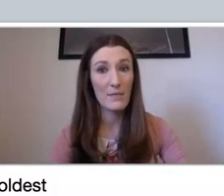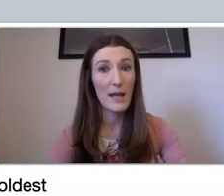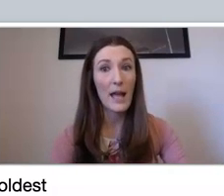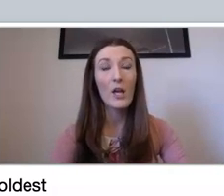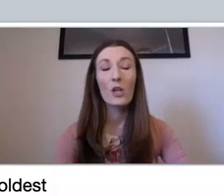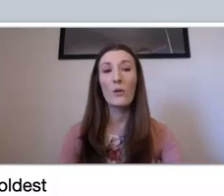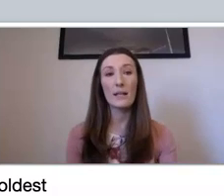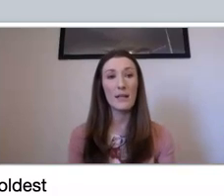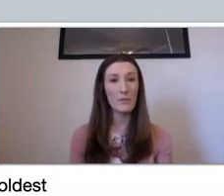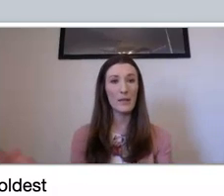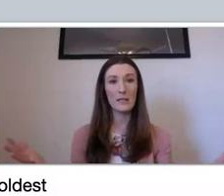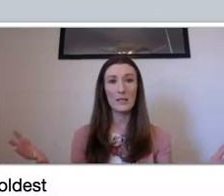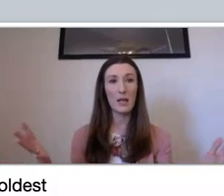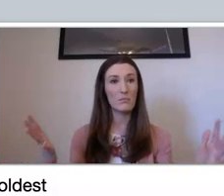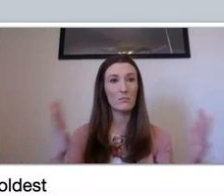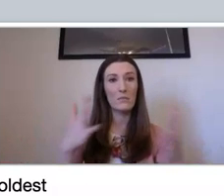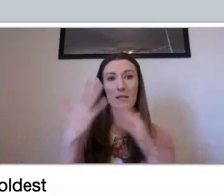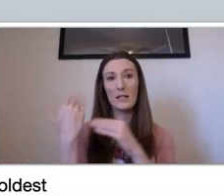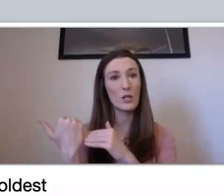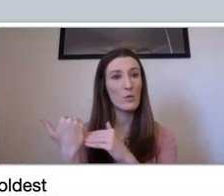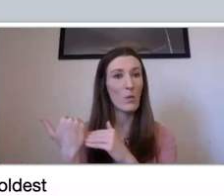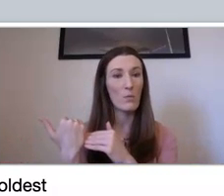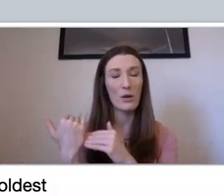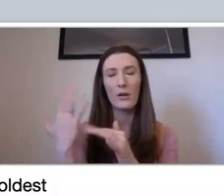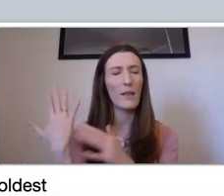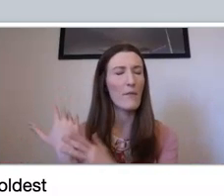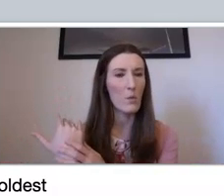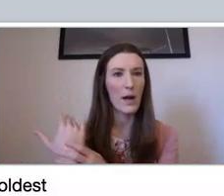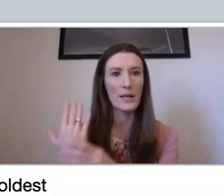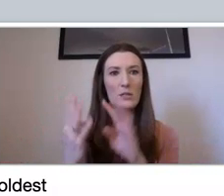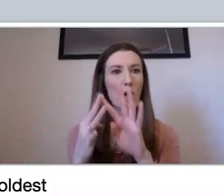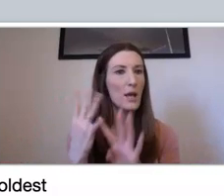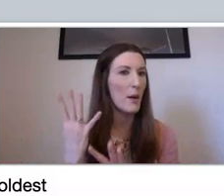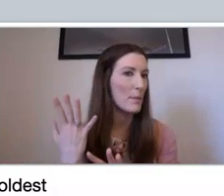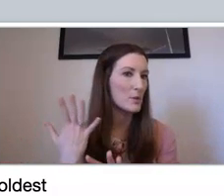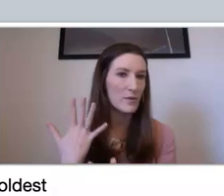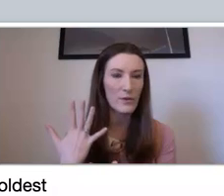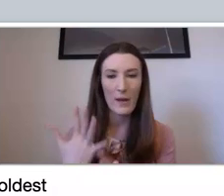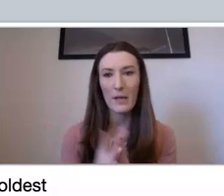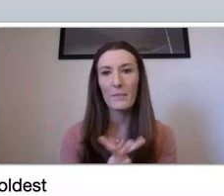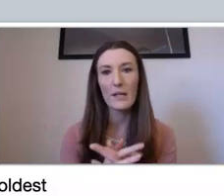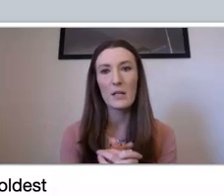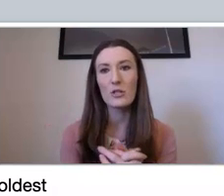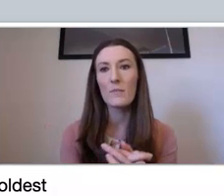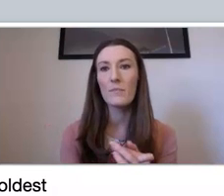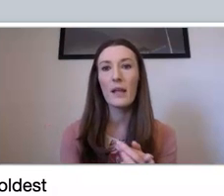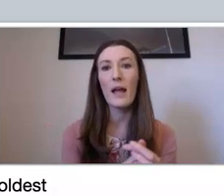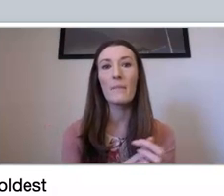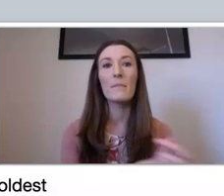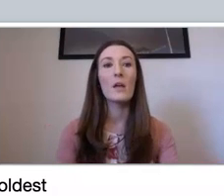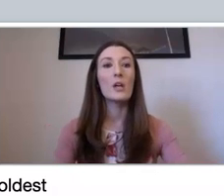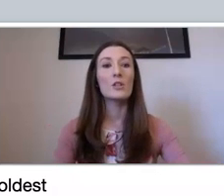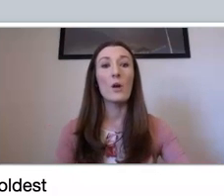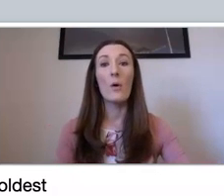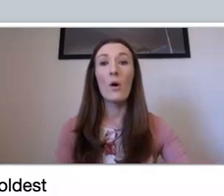listing. Okay, you guys have been listing since unit or level 1, talking about members of your family and such.